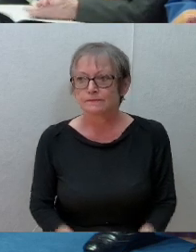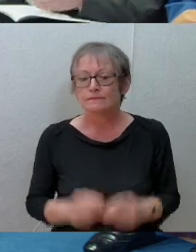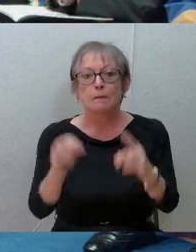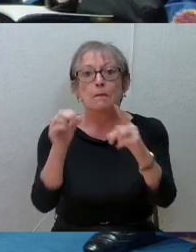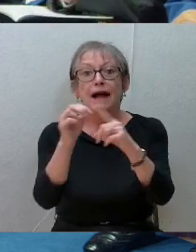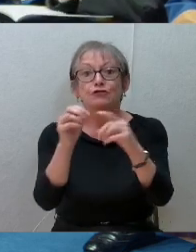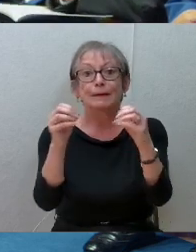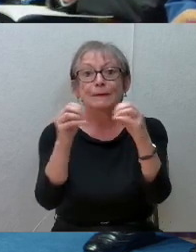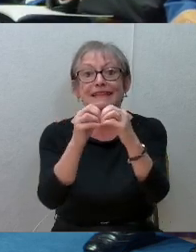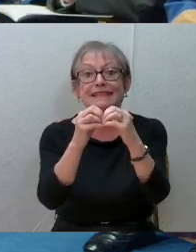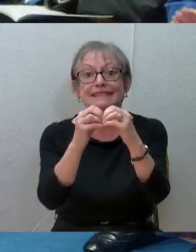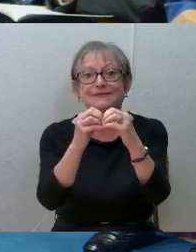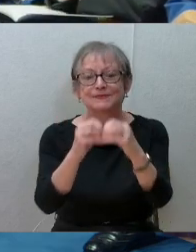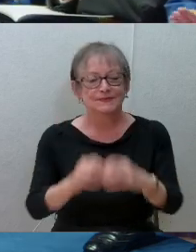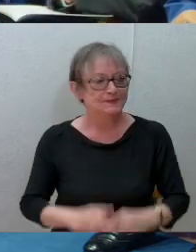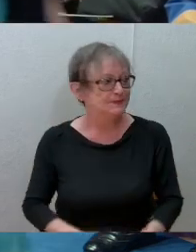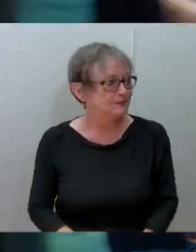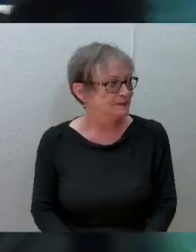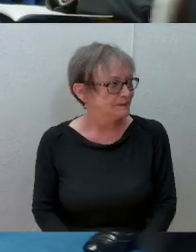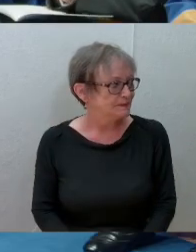Patrick Gleese.